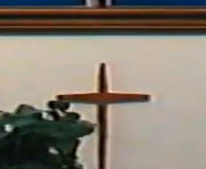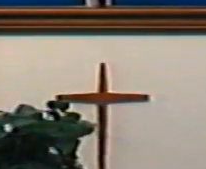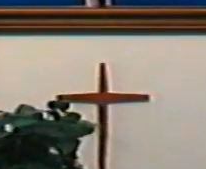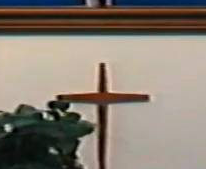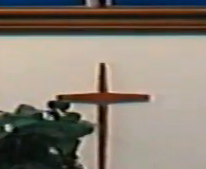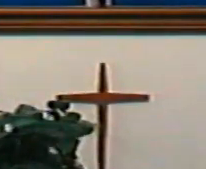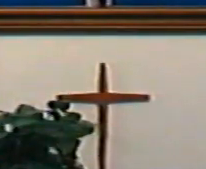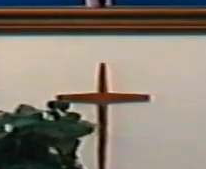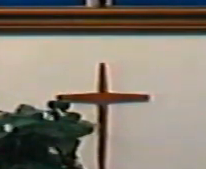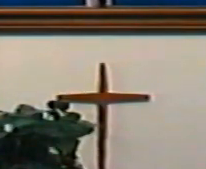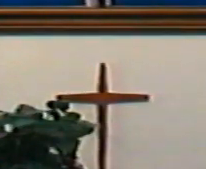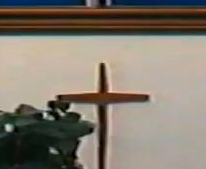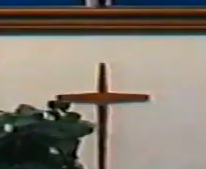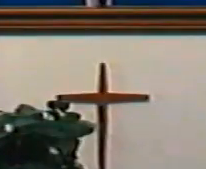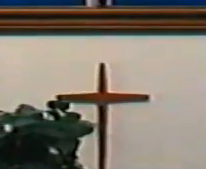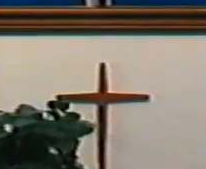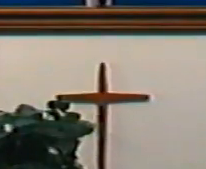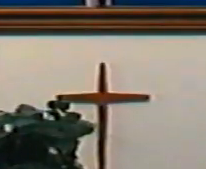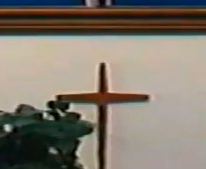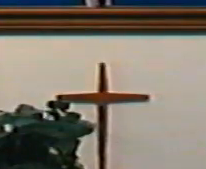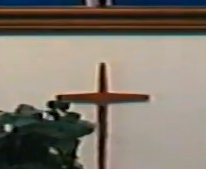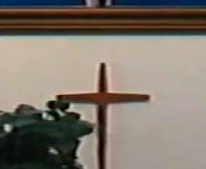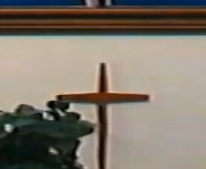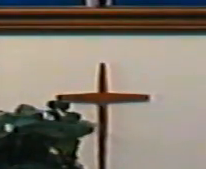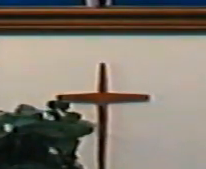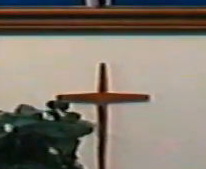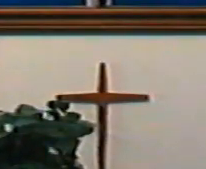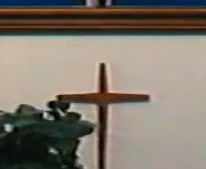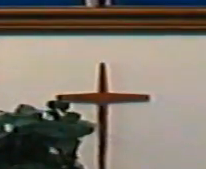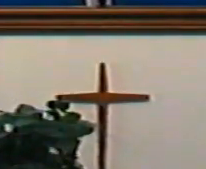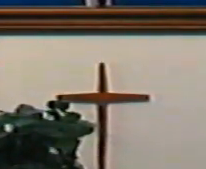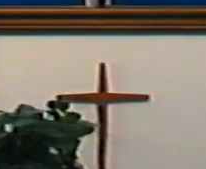Congratulations, Jason. Enjoy your grill